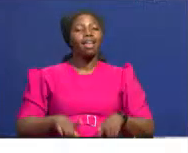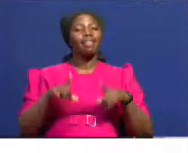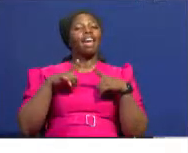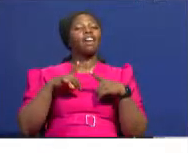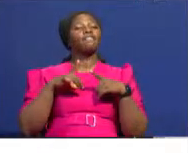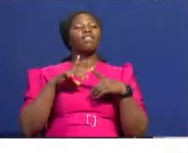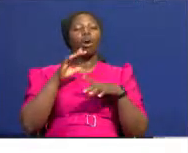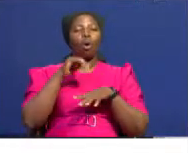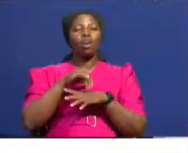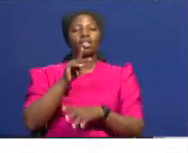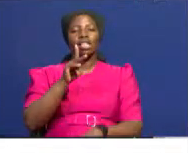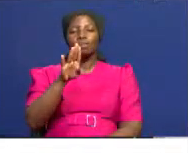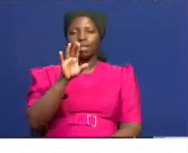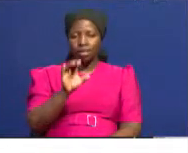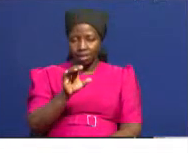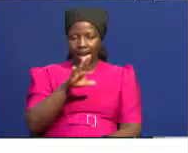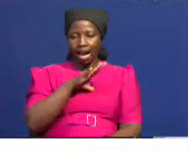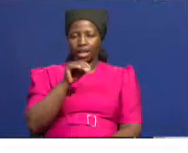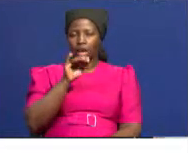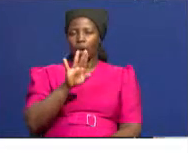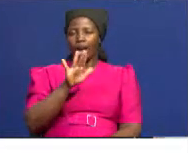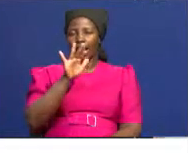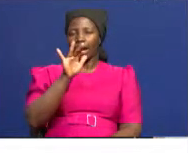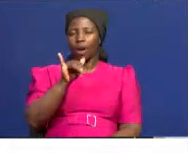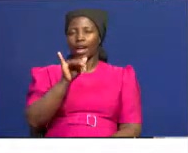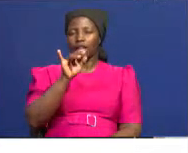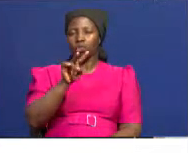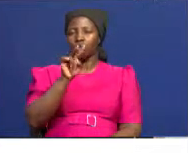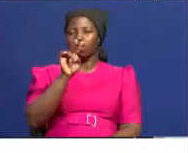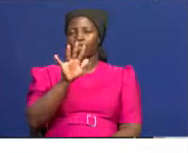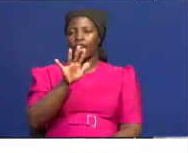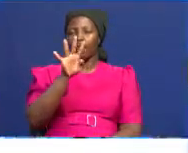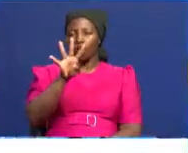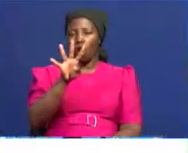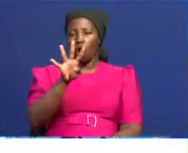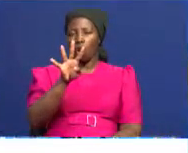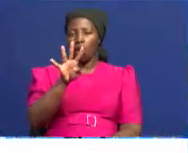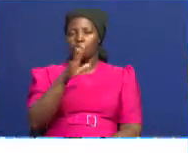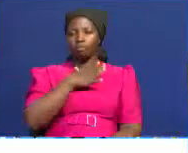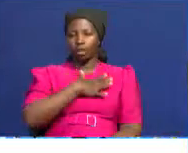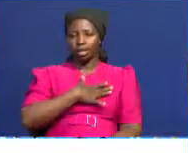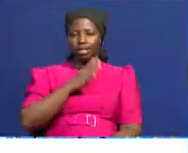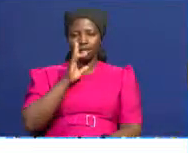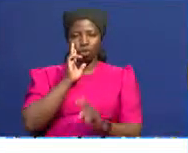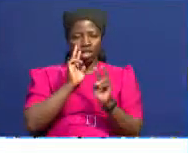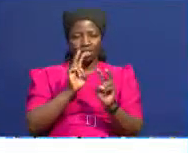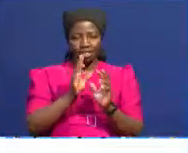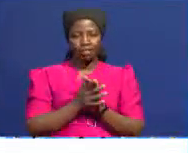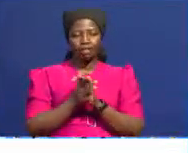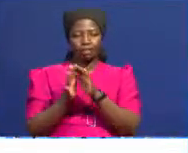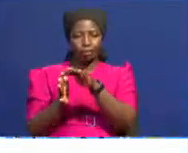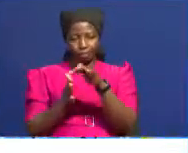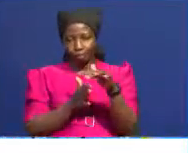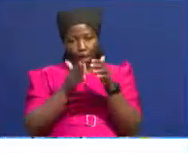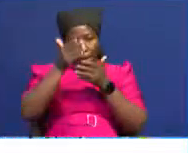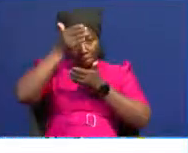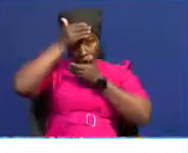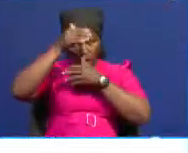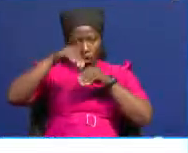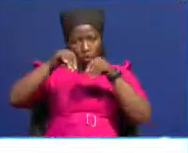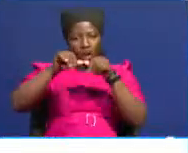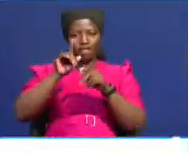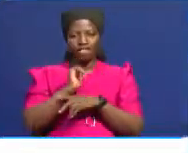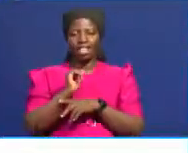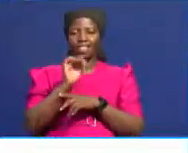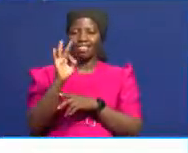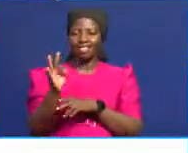Channel 1 and Y254. Make a date. The Atlas Lions of Morocco qualified for